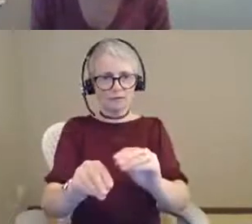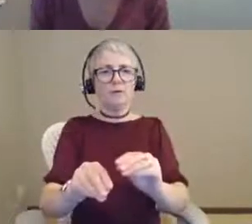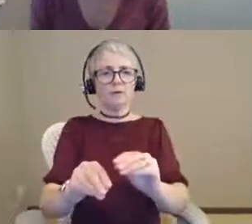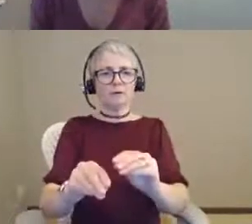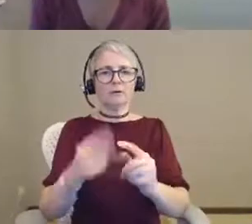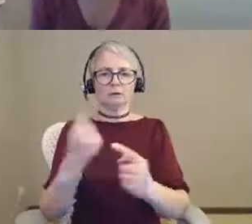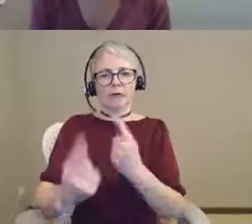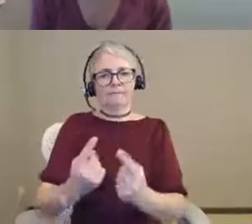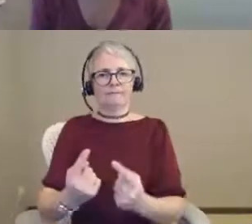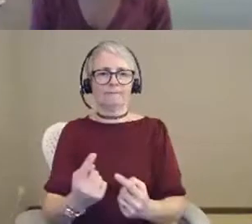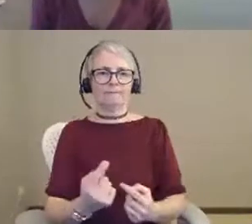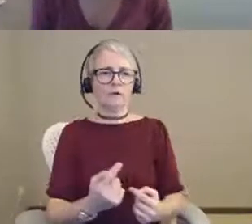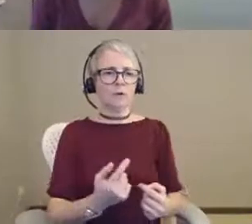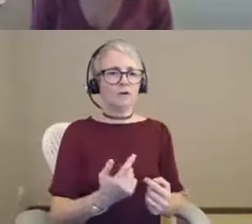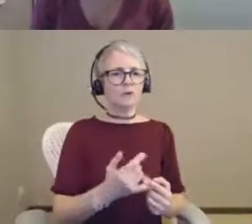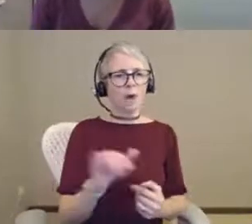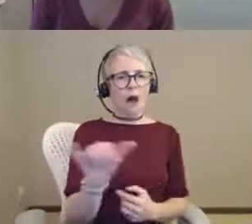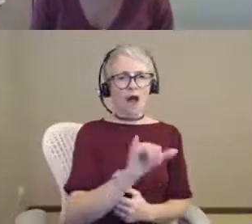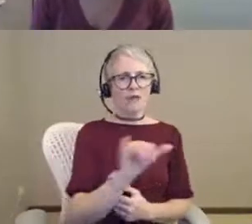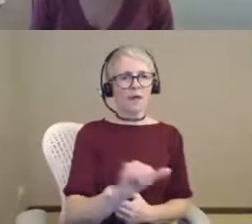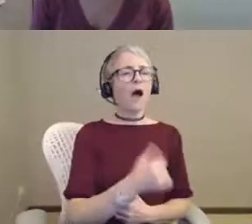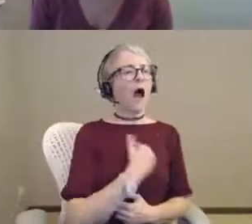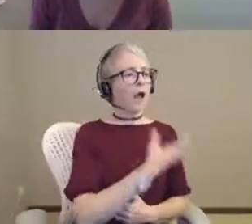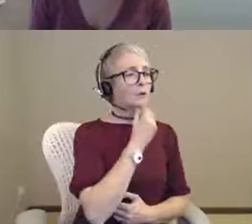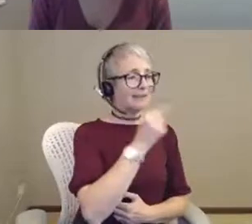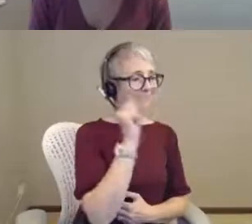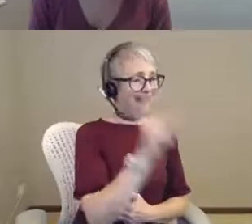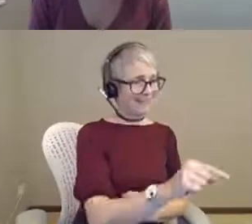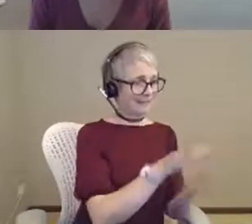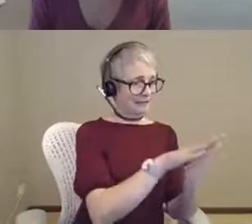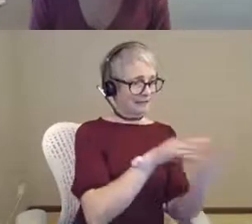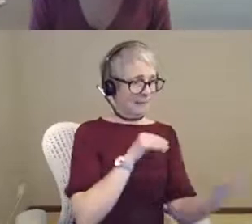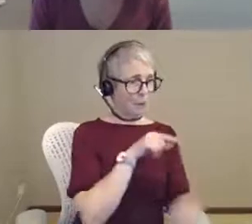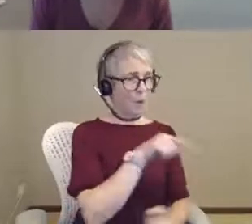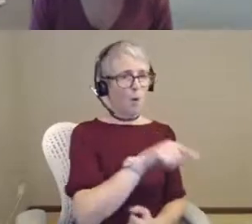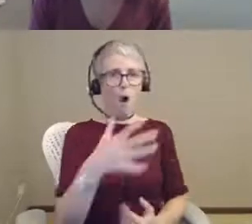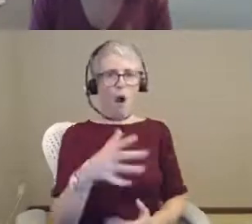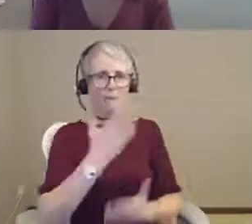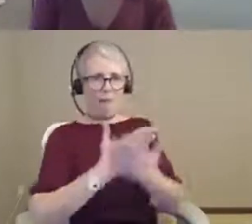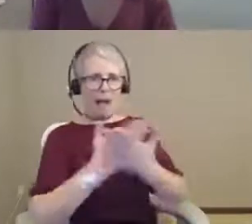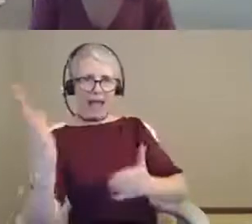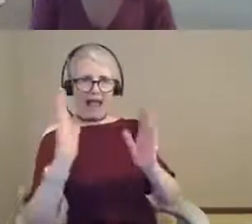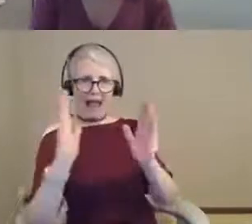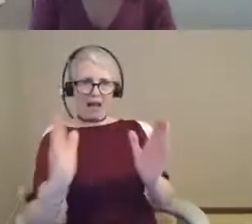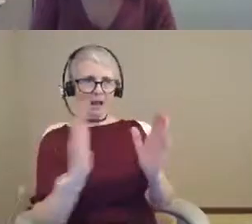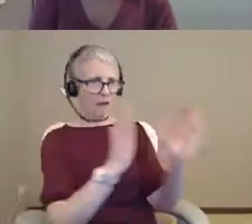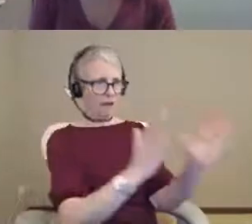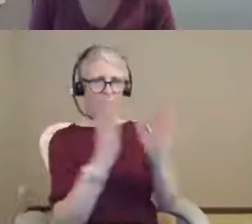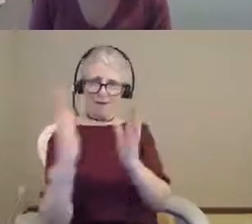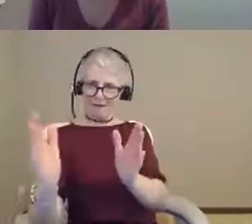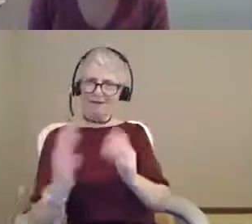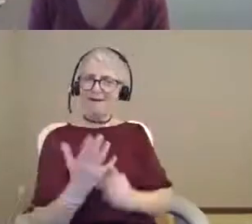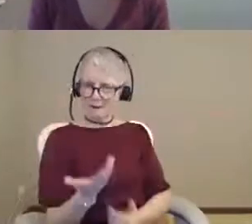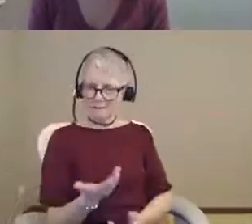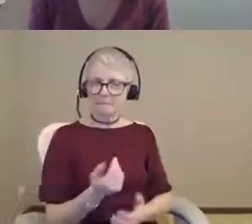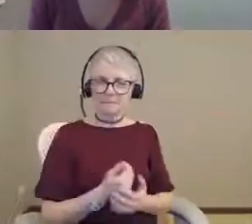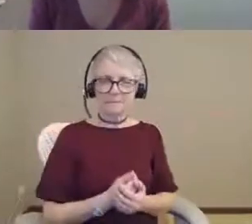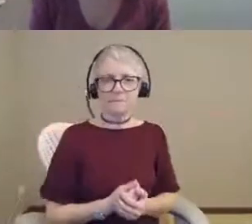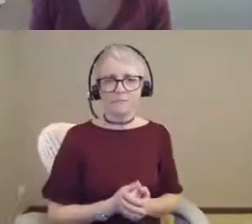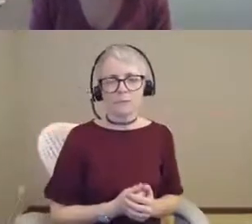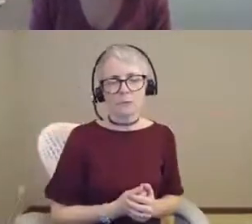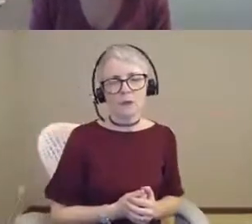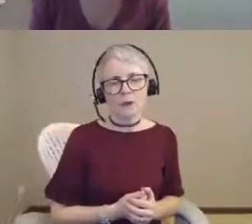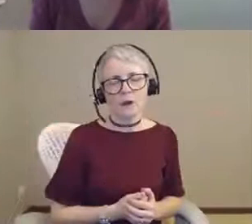if I want, or I have a blank screen. Template-based tools. And in my opinion, the template-based tools just make it so